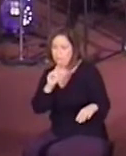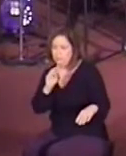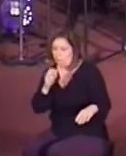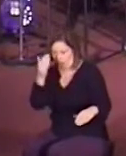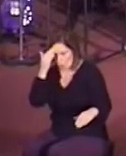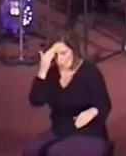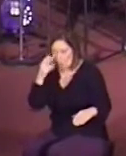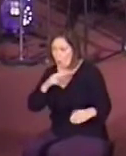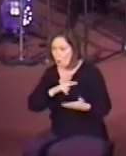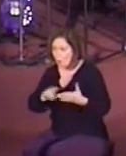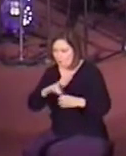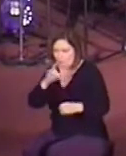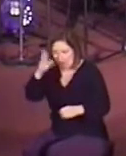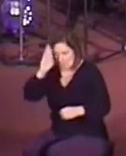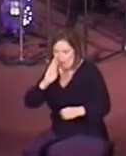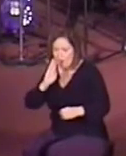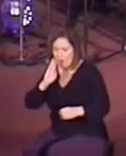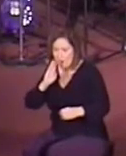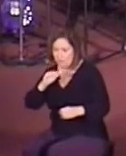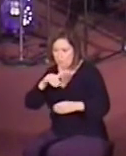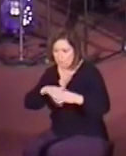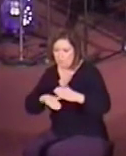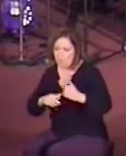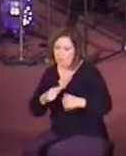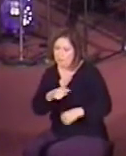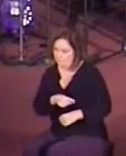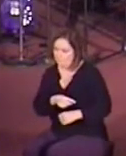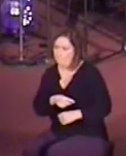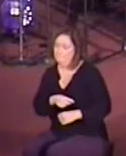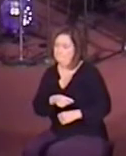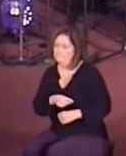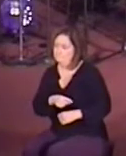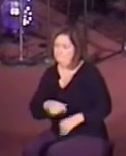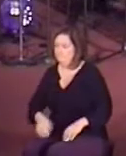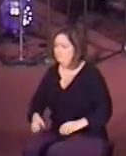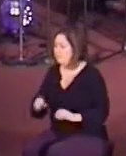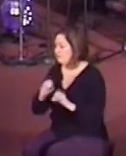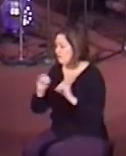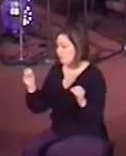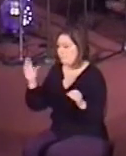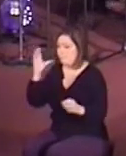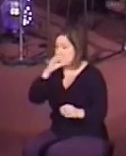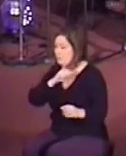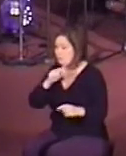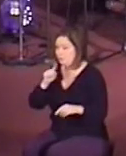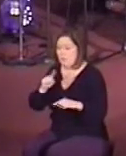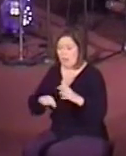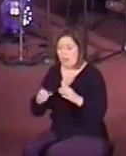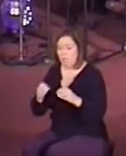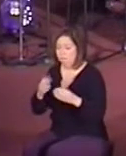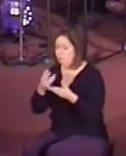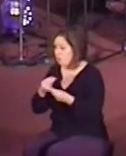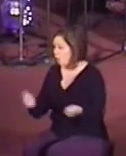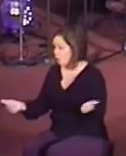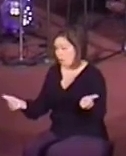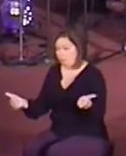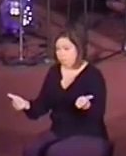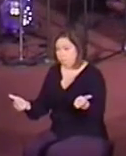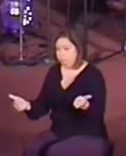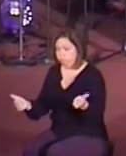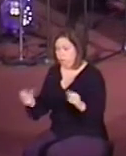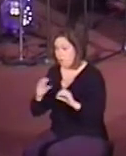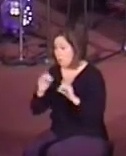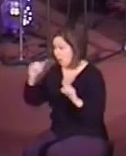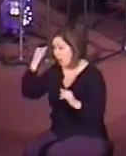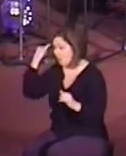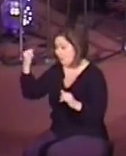know the Holy Spirit of God dwells inside of this man." There is no mystery that Daniel can't solve. There is no idea